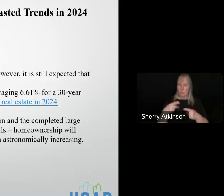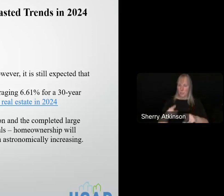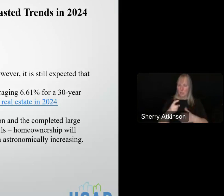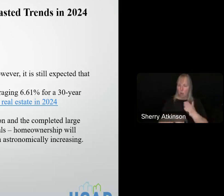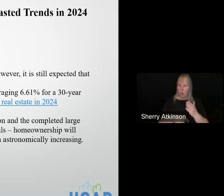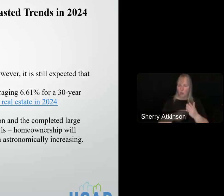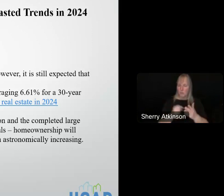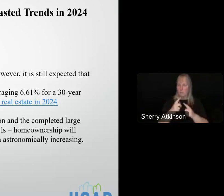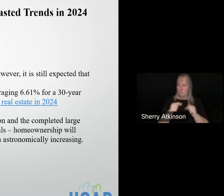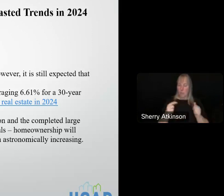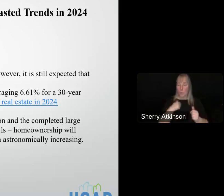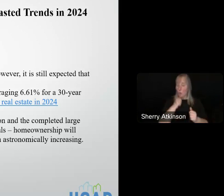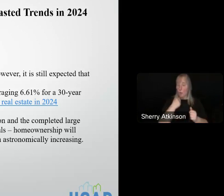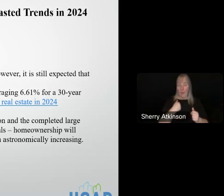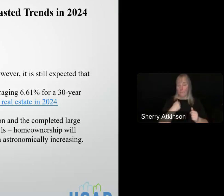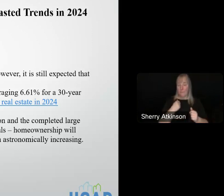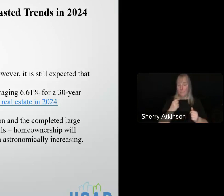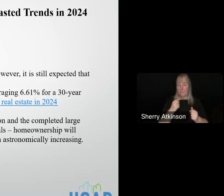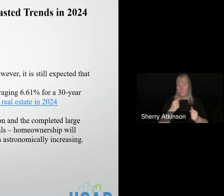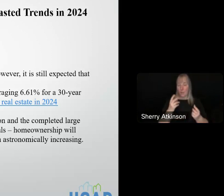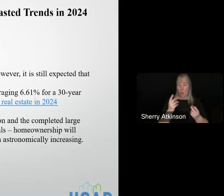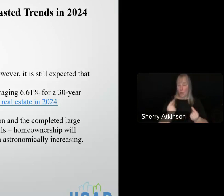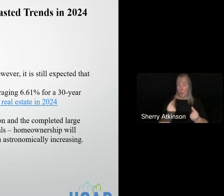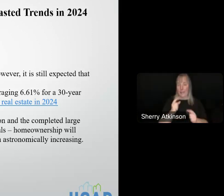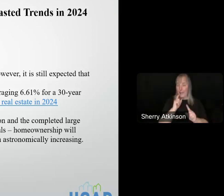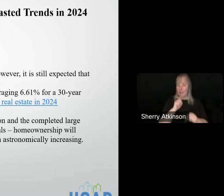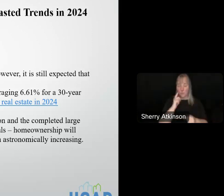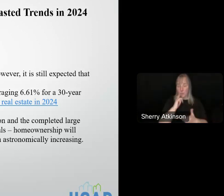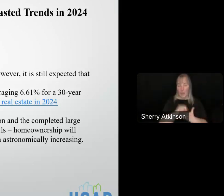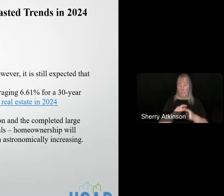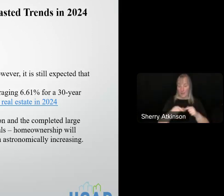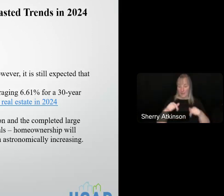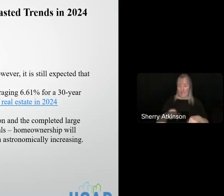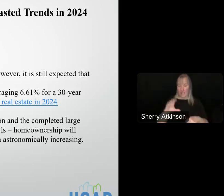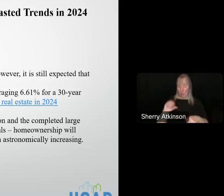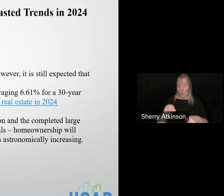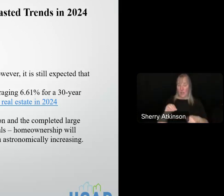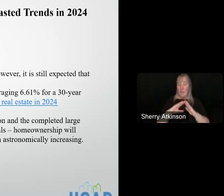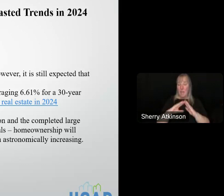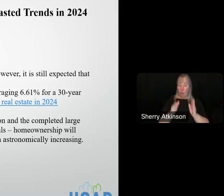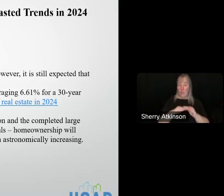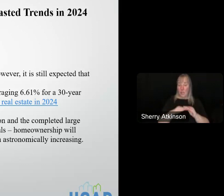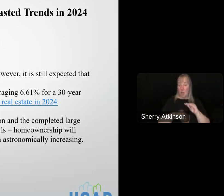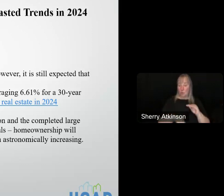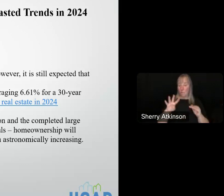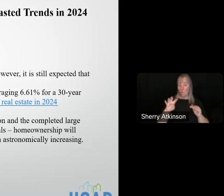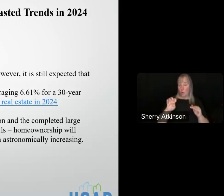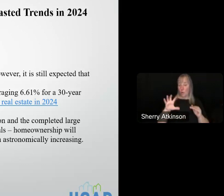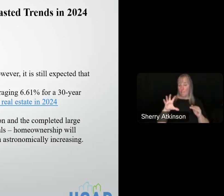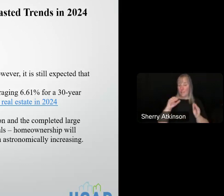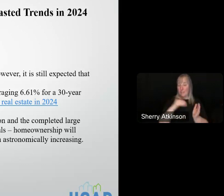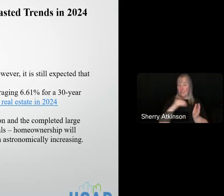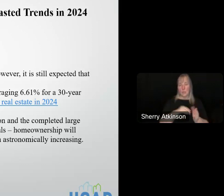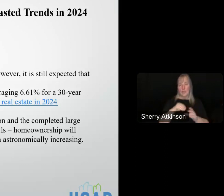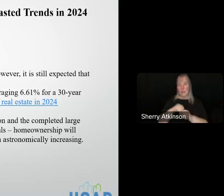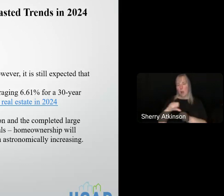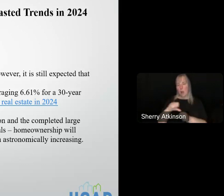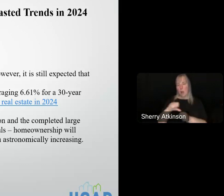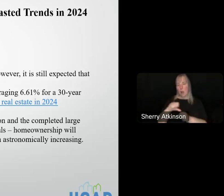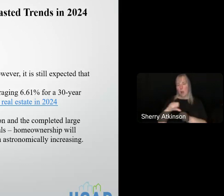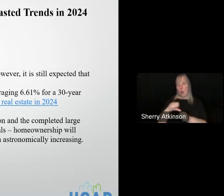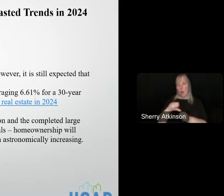at least in this county, housing below 450,000, which still in other counties will be a great price to